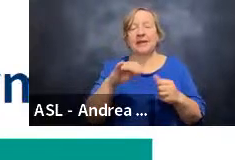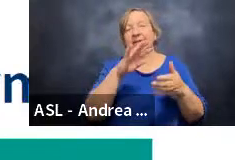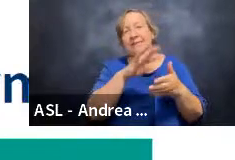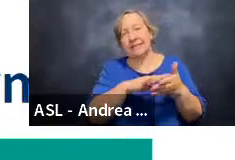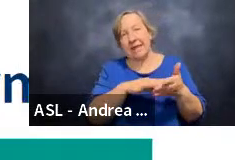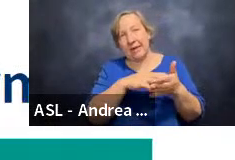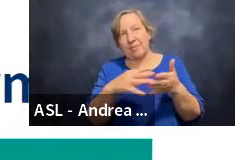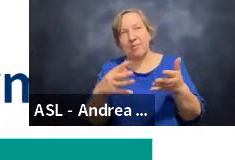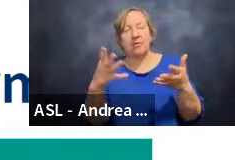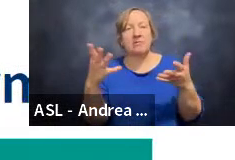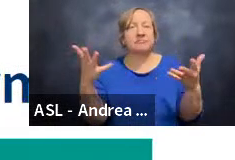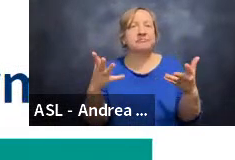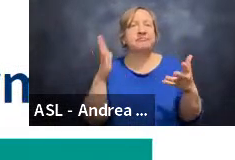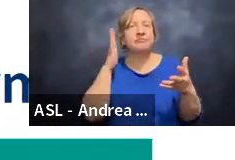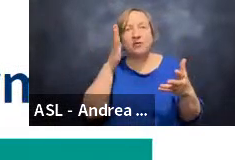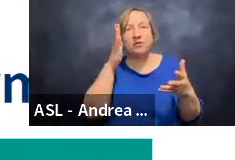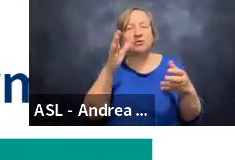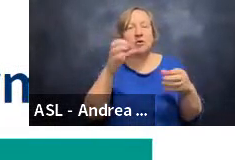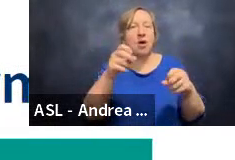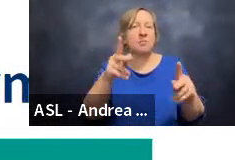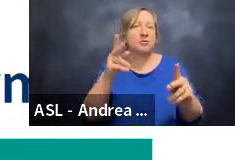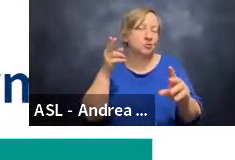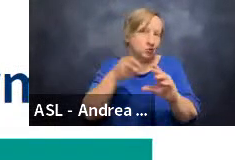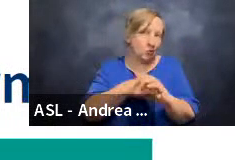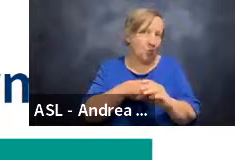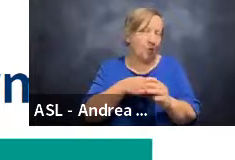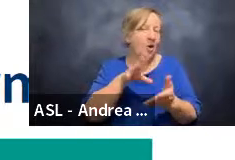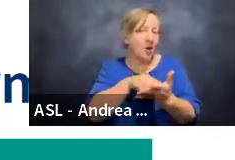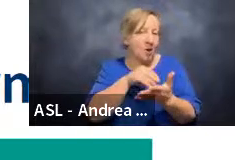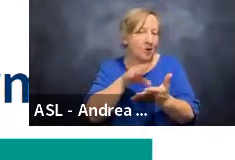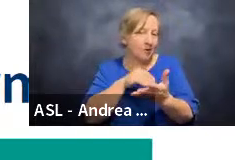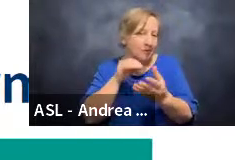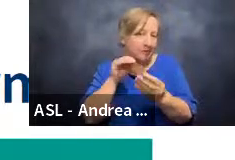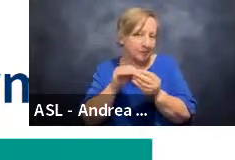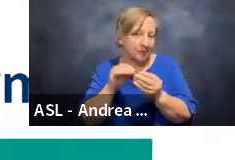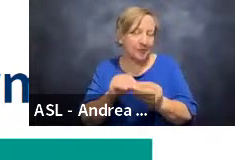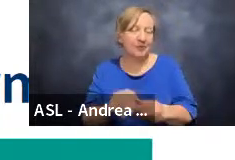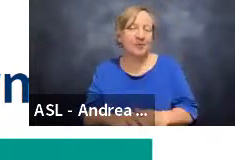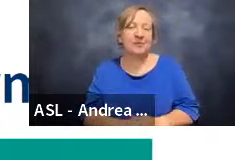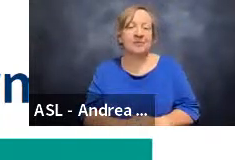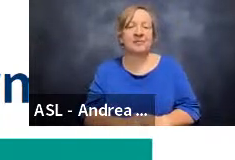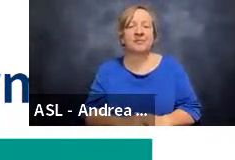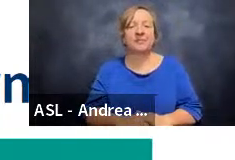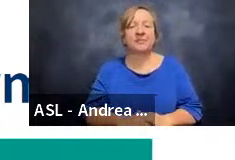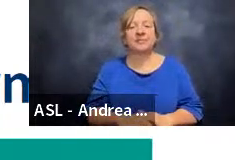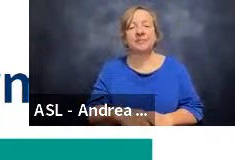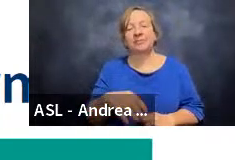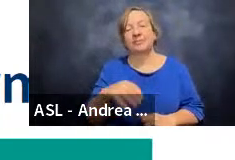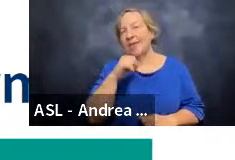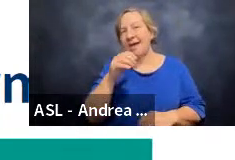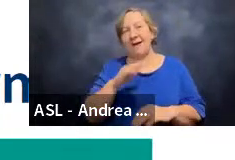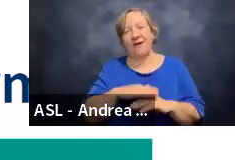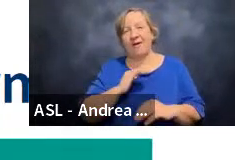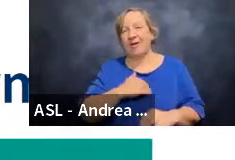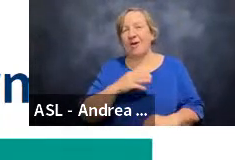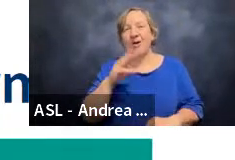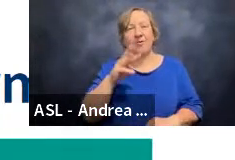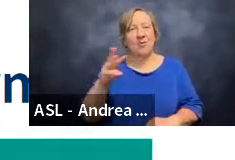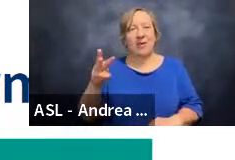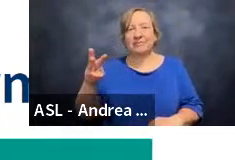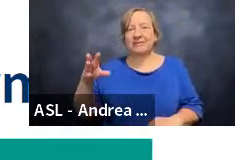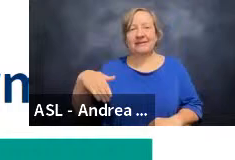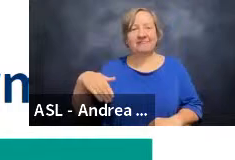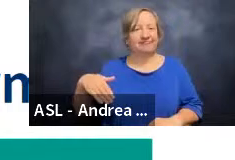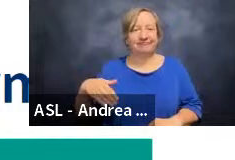upcoming opportunities to join us and learn more. And these are not quite on our website, on our calendar